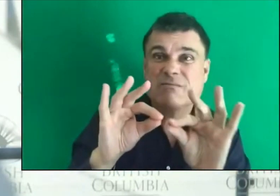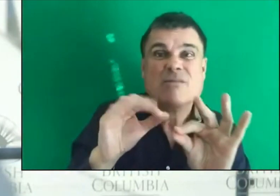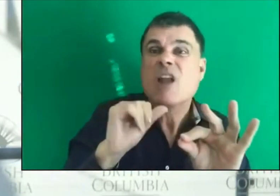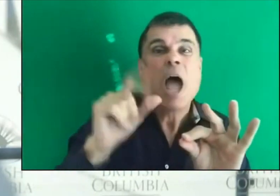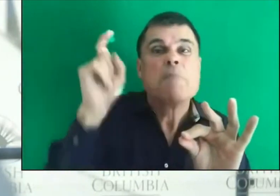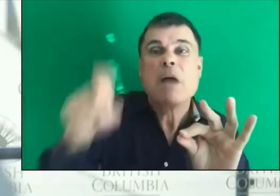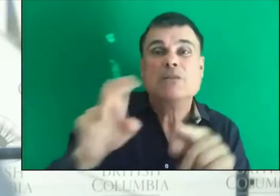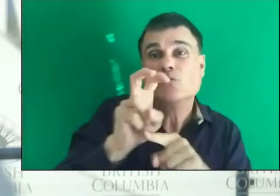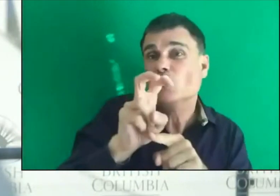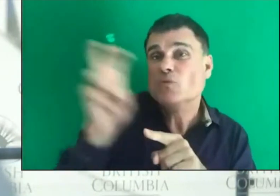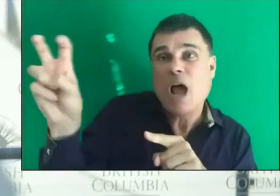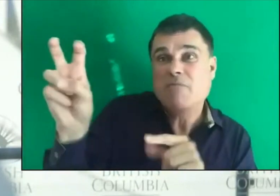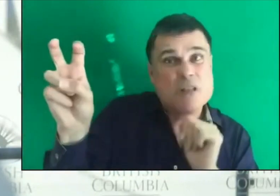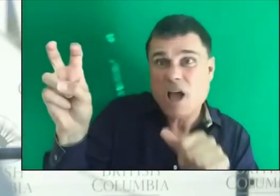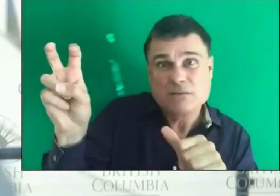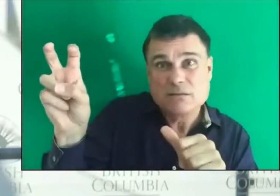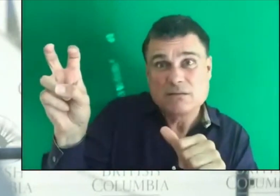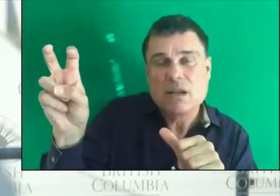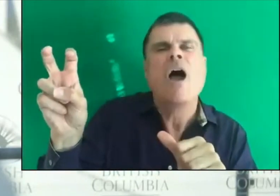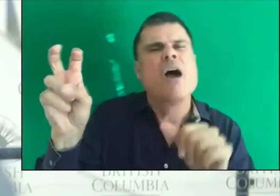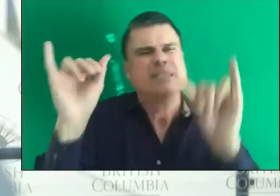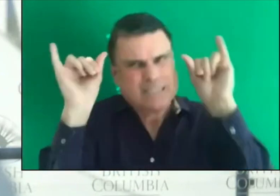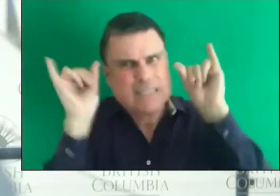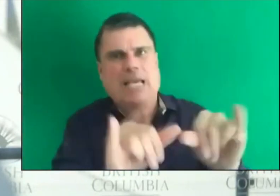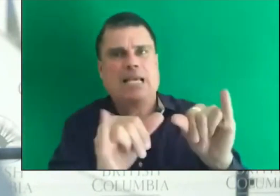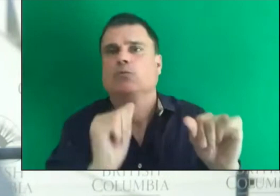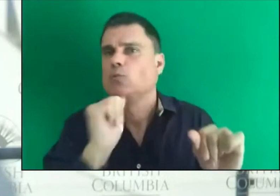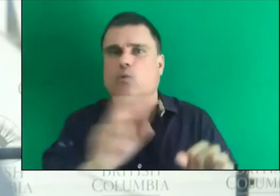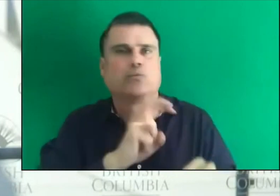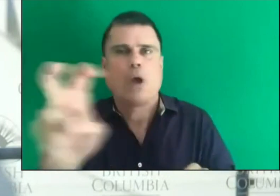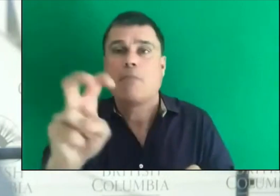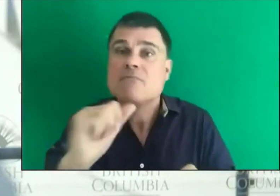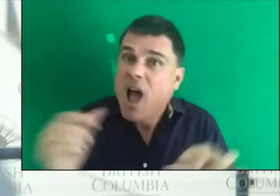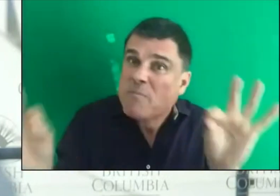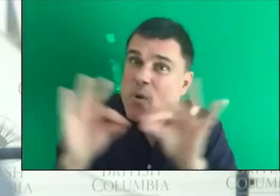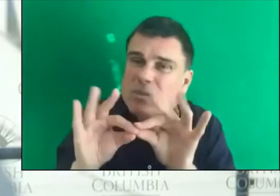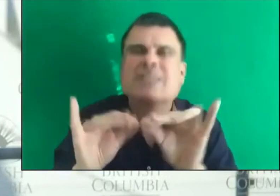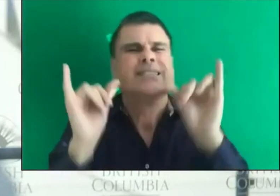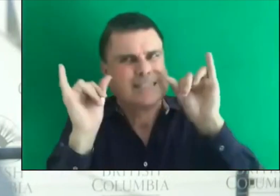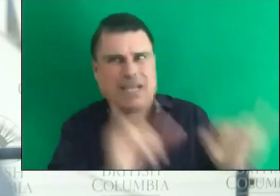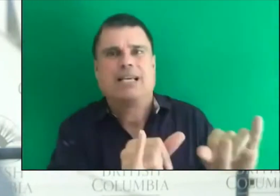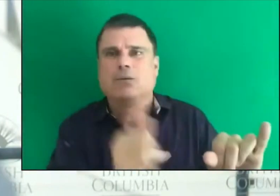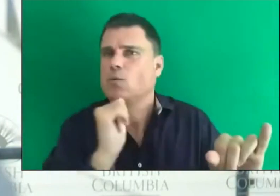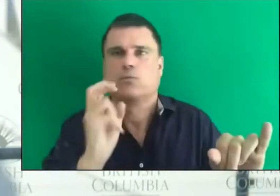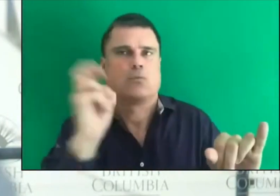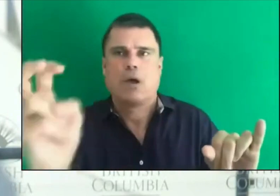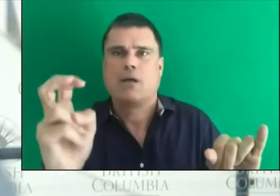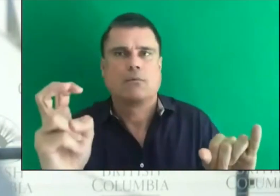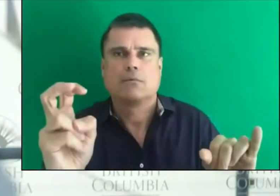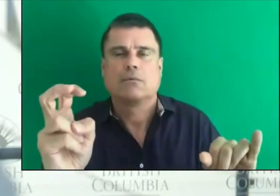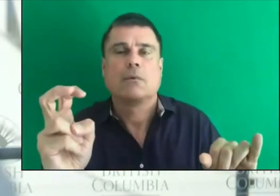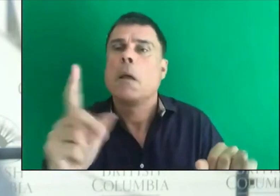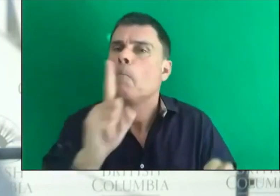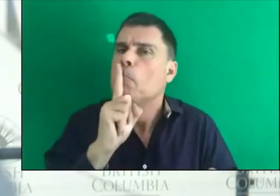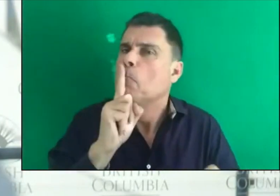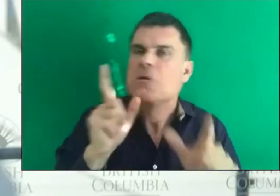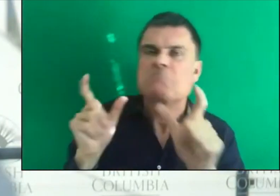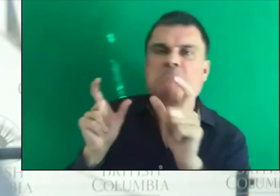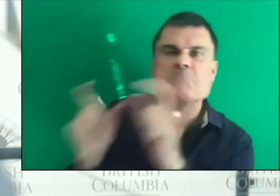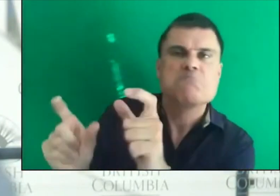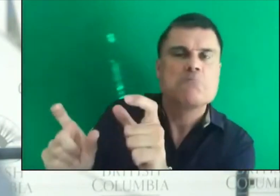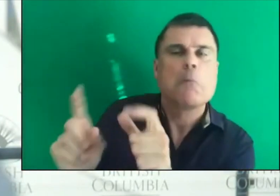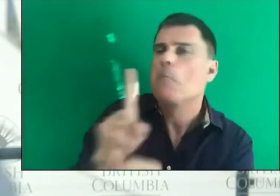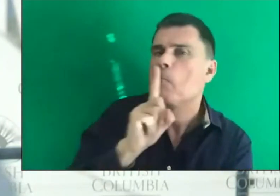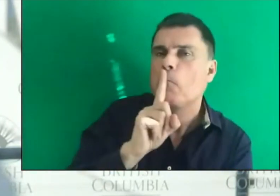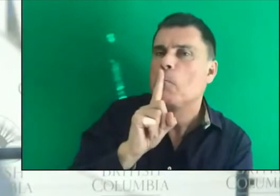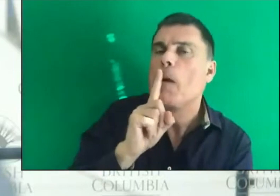perhaps. But, certainly Manitoba, Saskatchewan, Alberta, Quebec and Ontario and us are